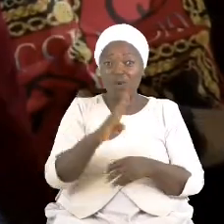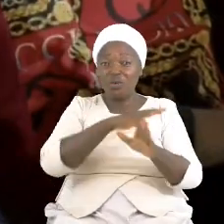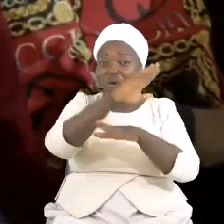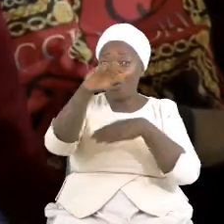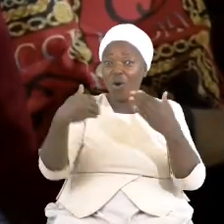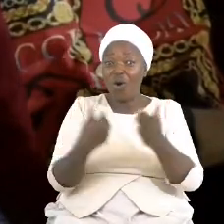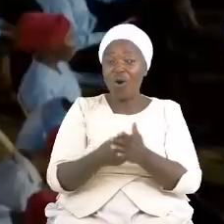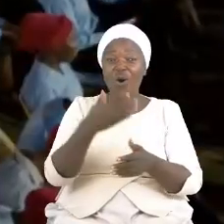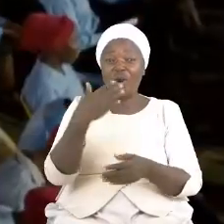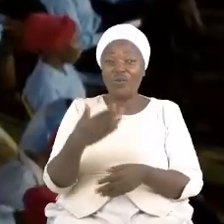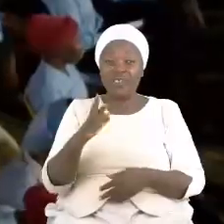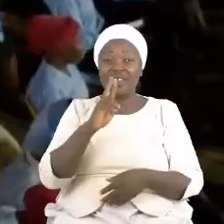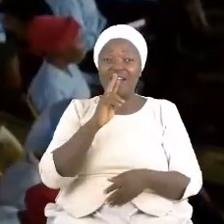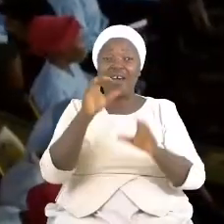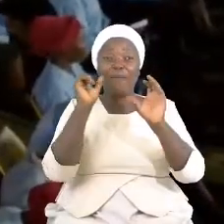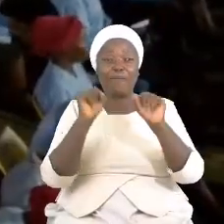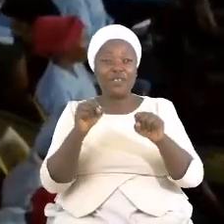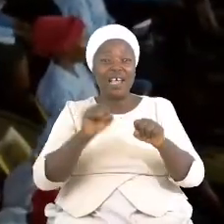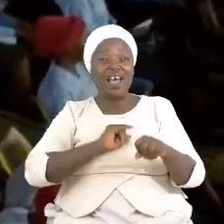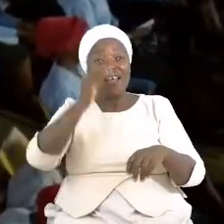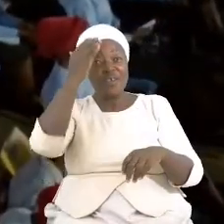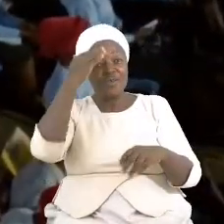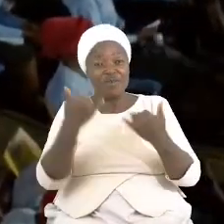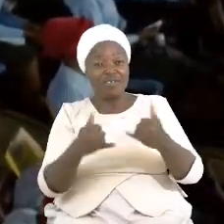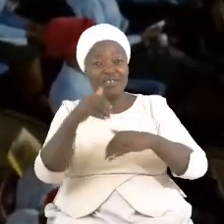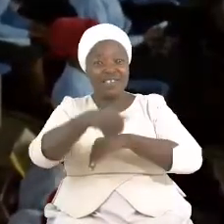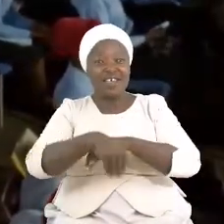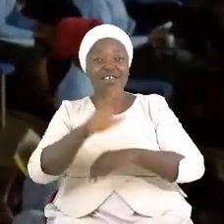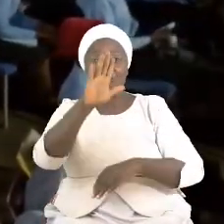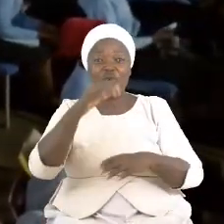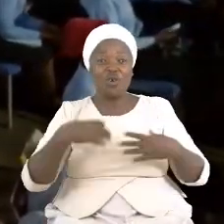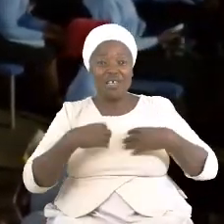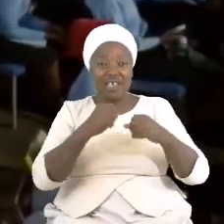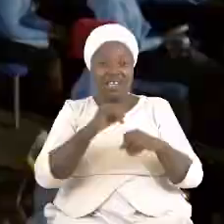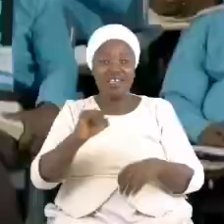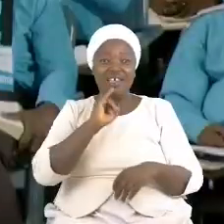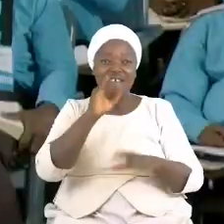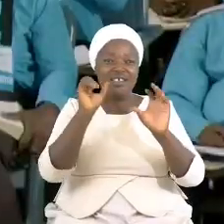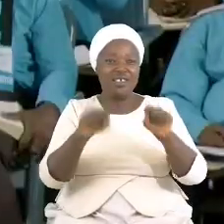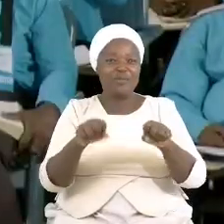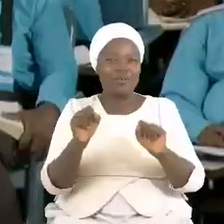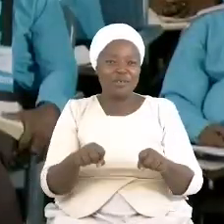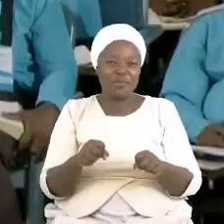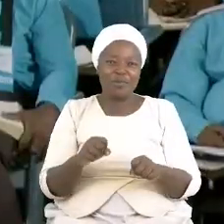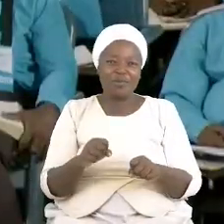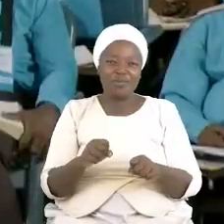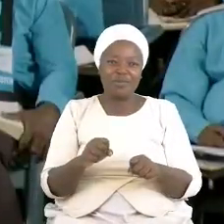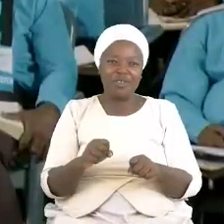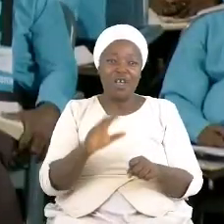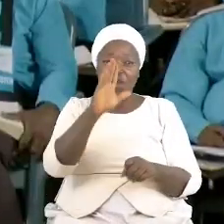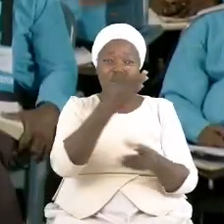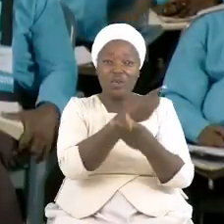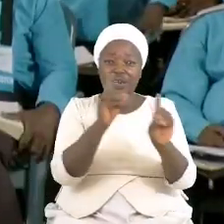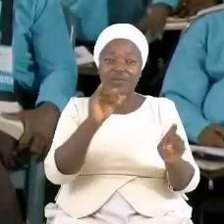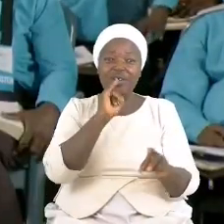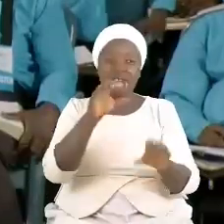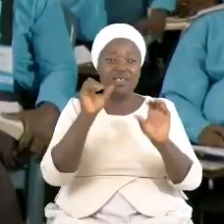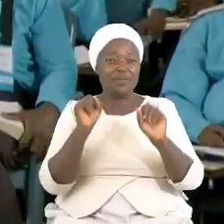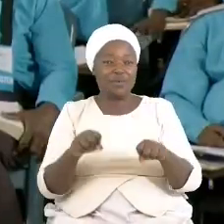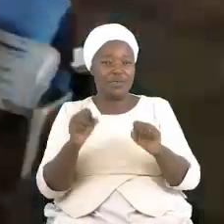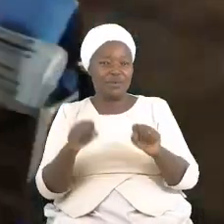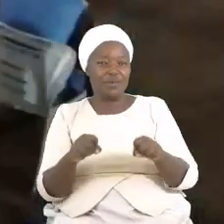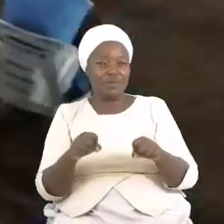things are possible. I know tonight your healing is possible. Your deliverance is possible.